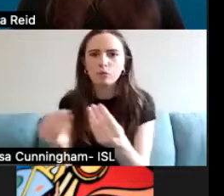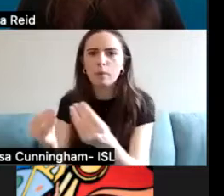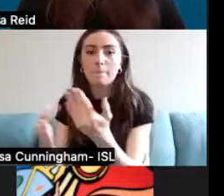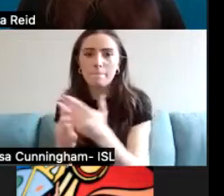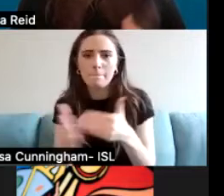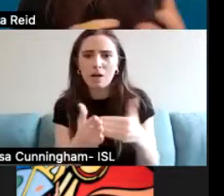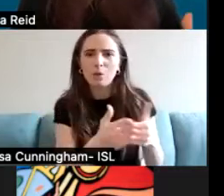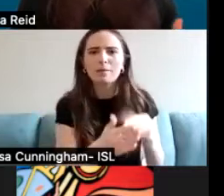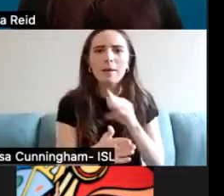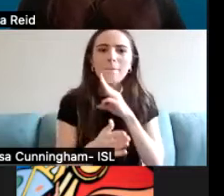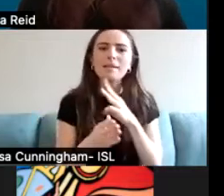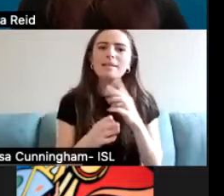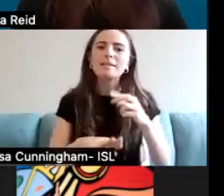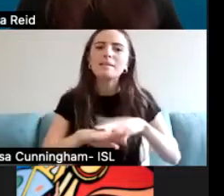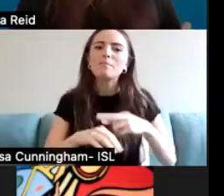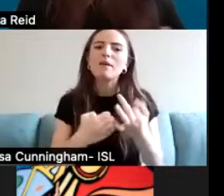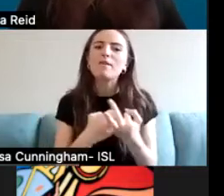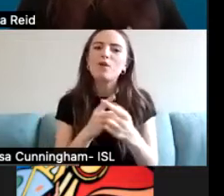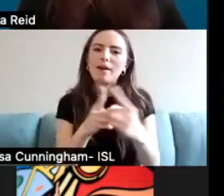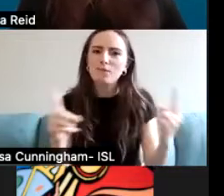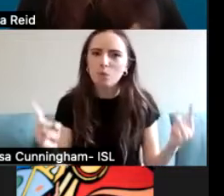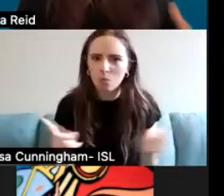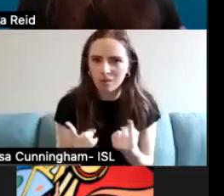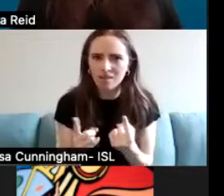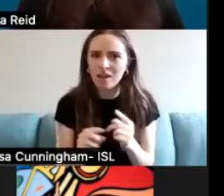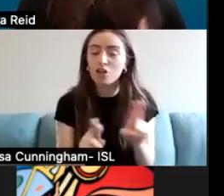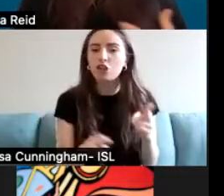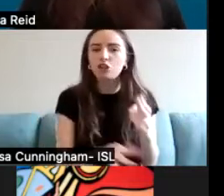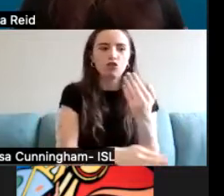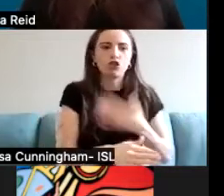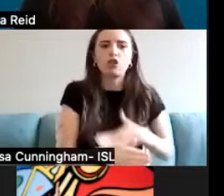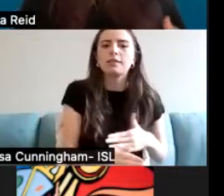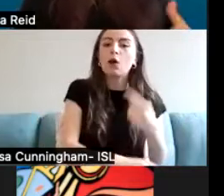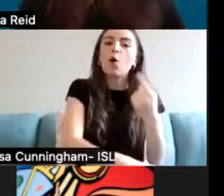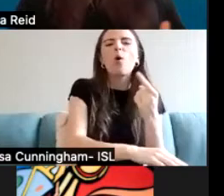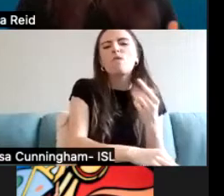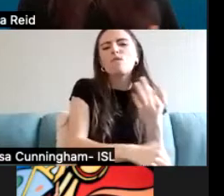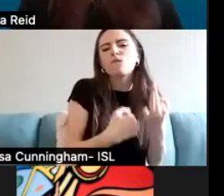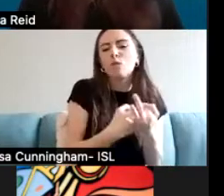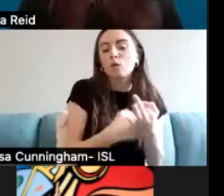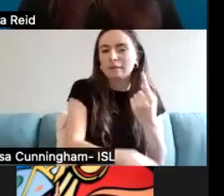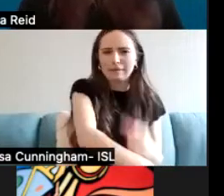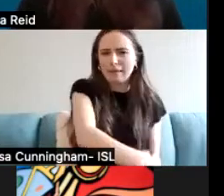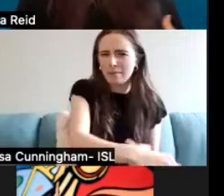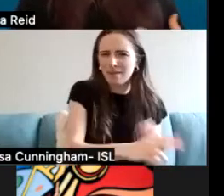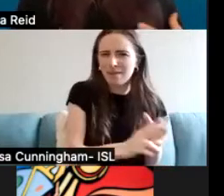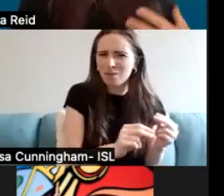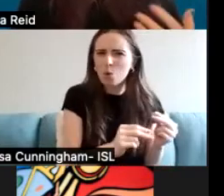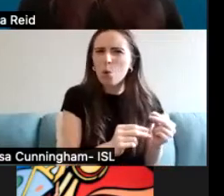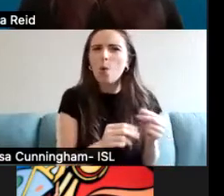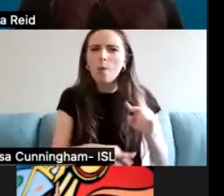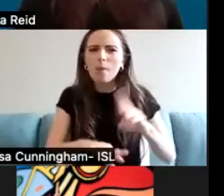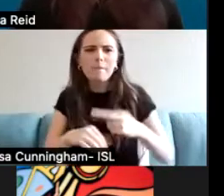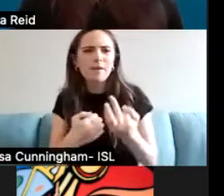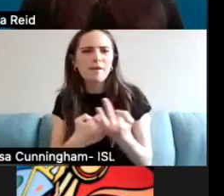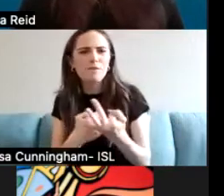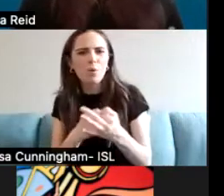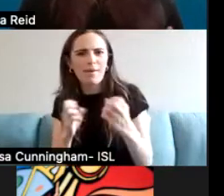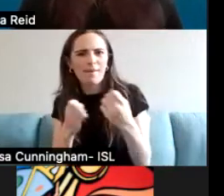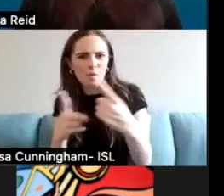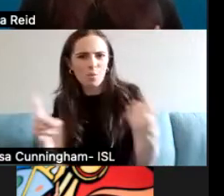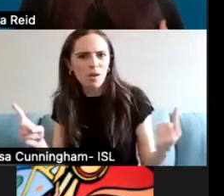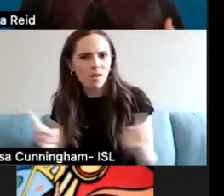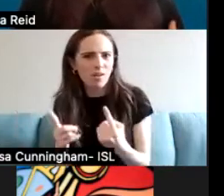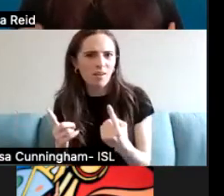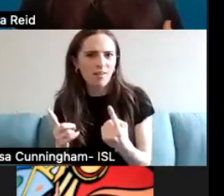to be considered, oh, it's an add-on, you have to go back and check your documents and do all these extra steps. What we would like to say